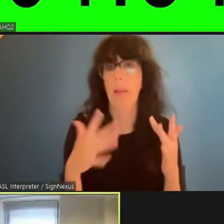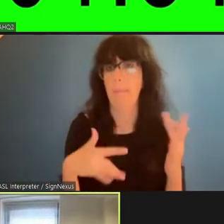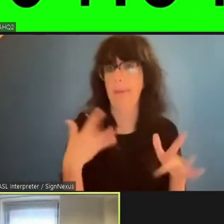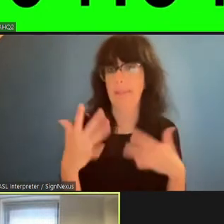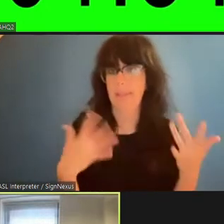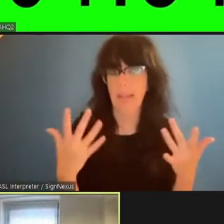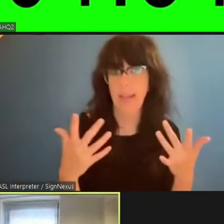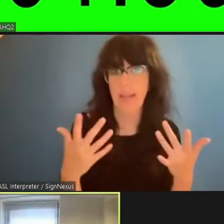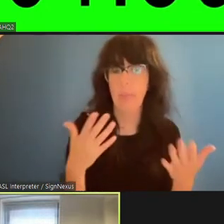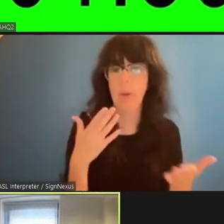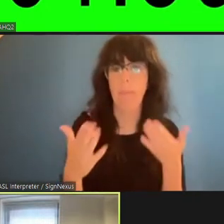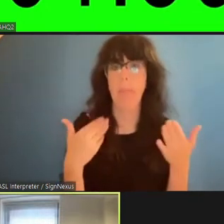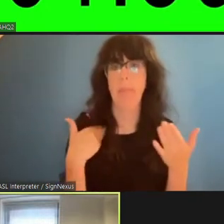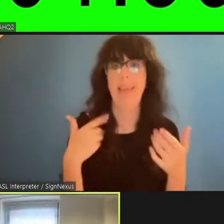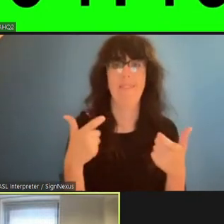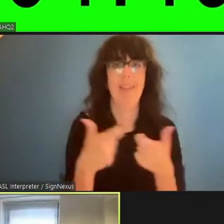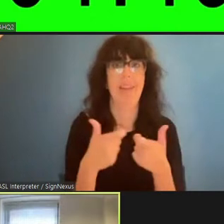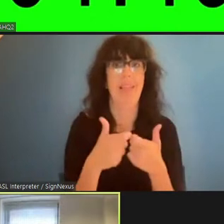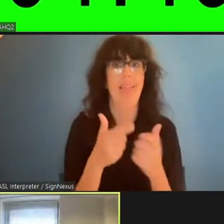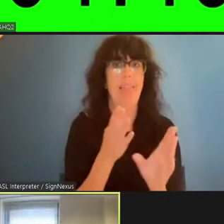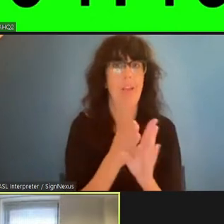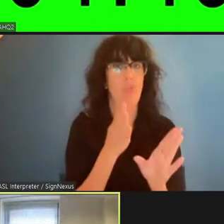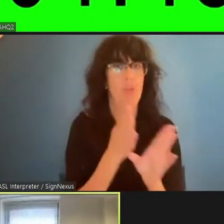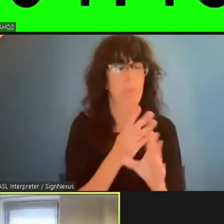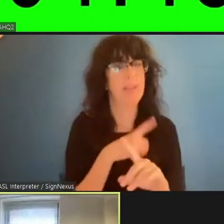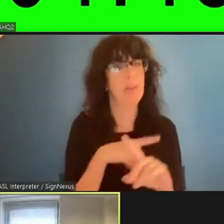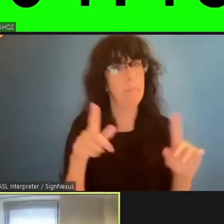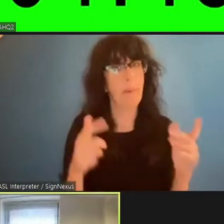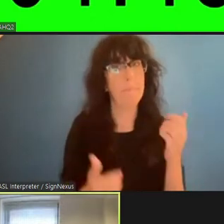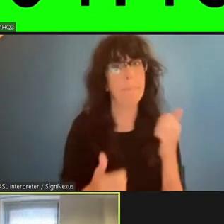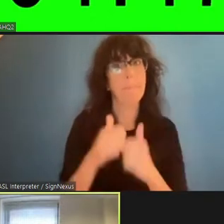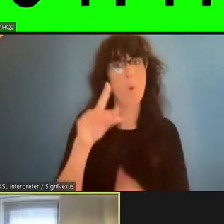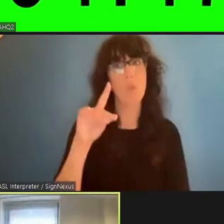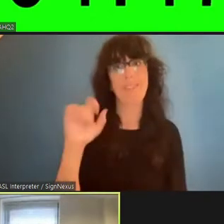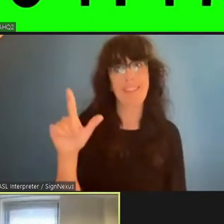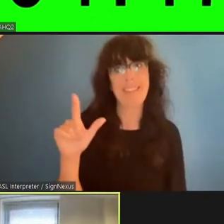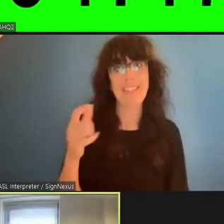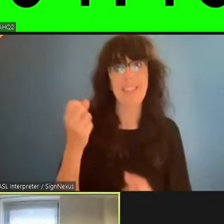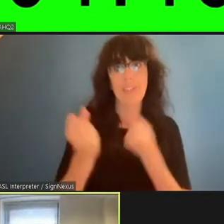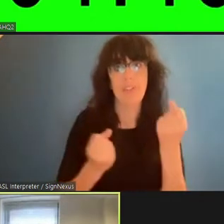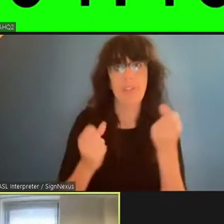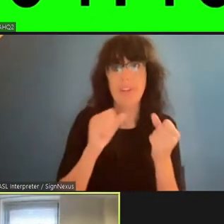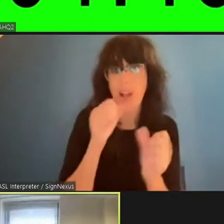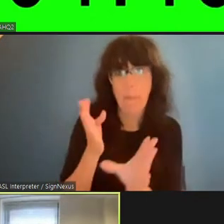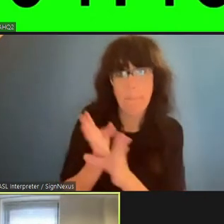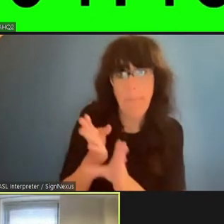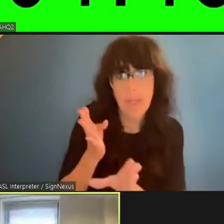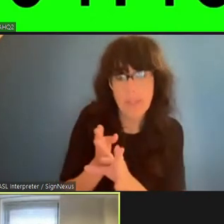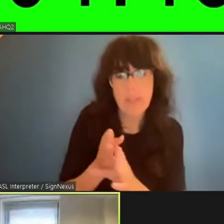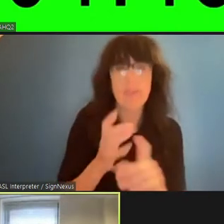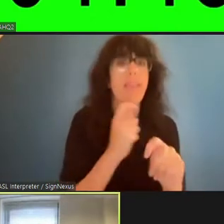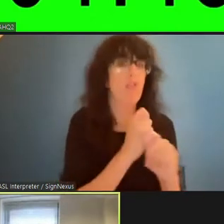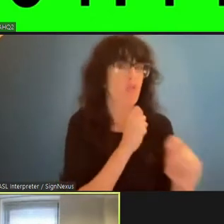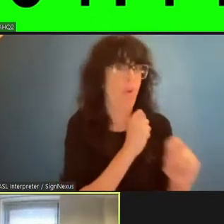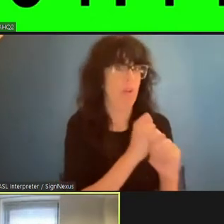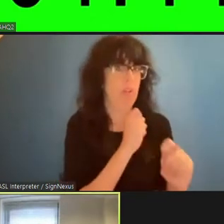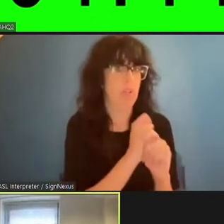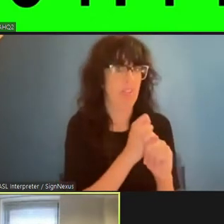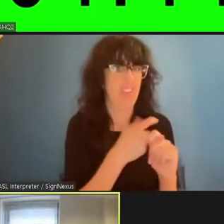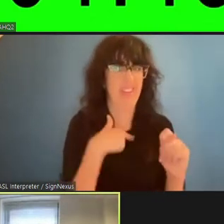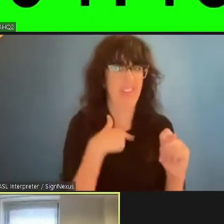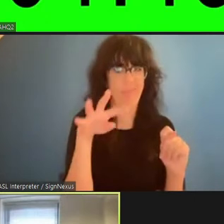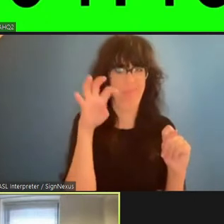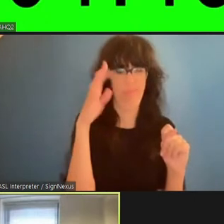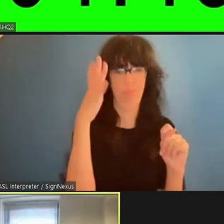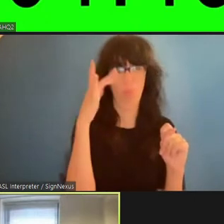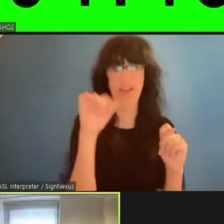having elected buses but i have to tell you that most of the diesel vehicles that i see up town are not buses they're actually trucks and i'm perplexed why there is